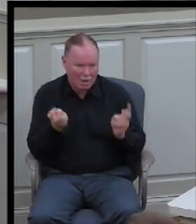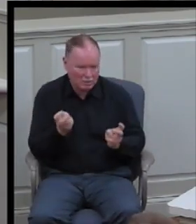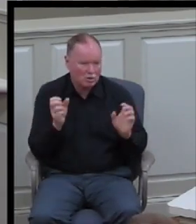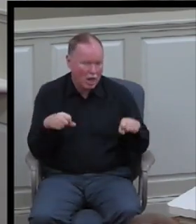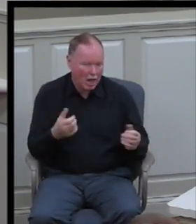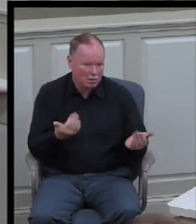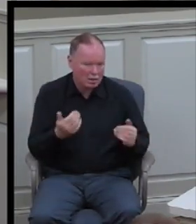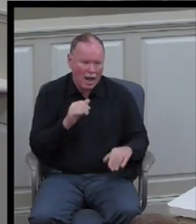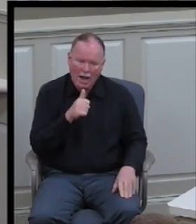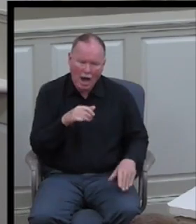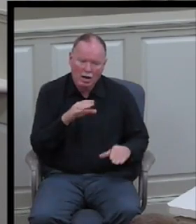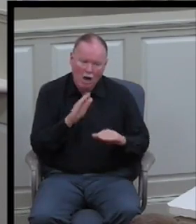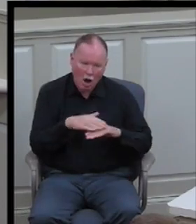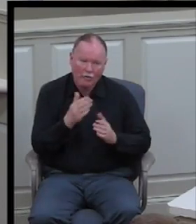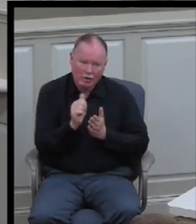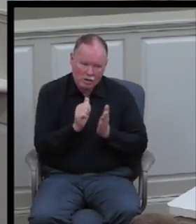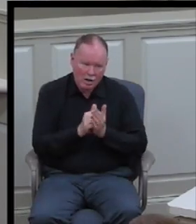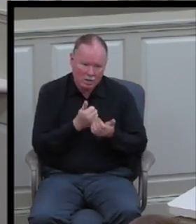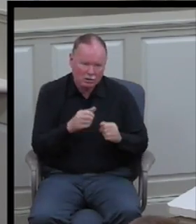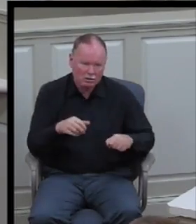subject that is not on tonight's agenda.